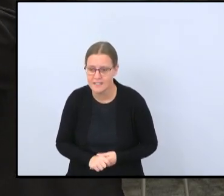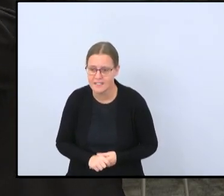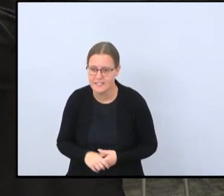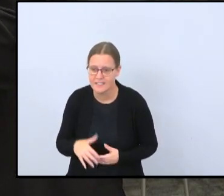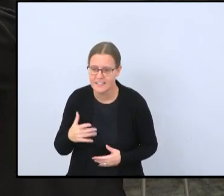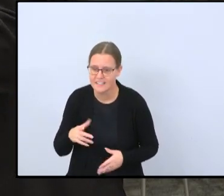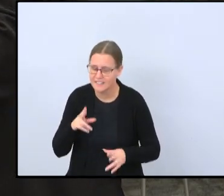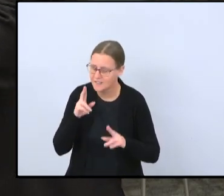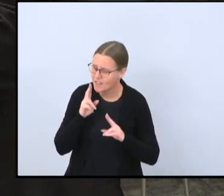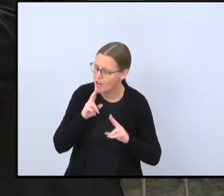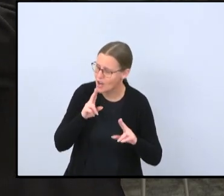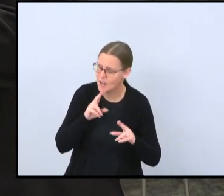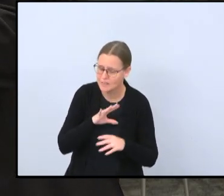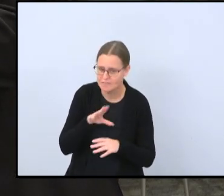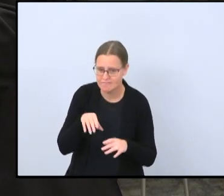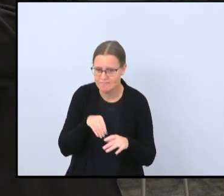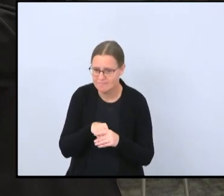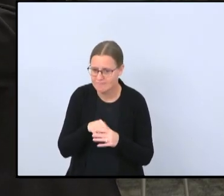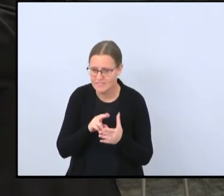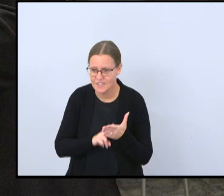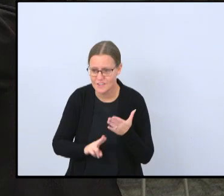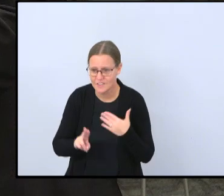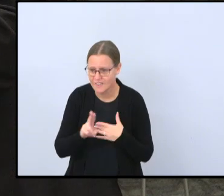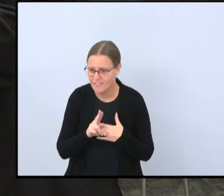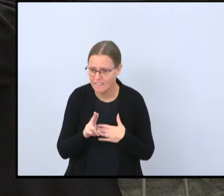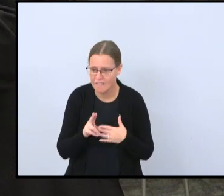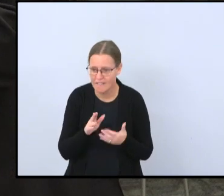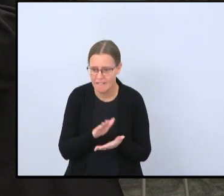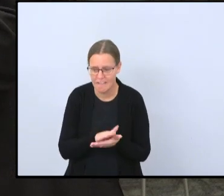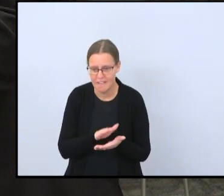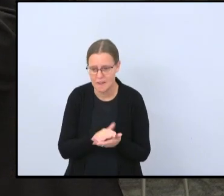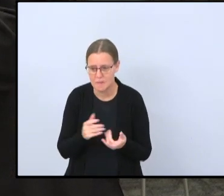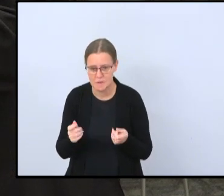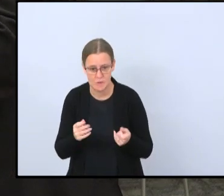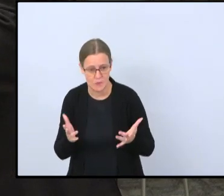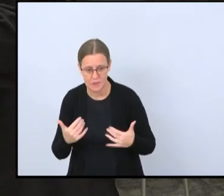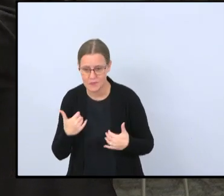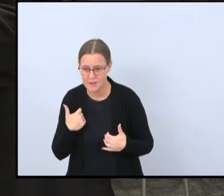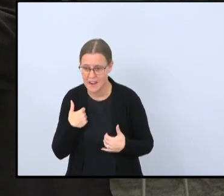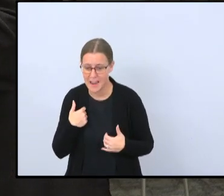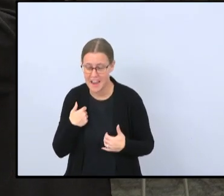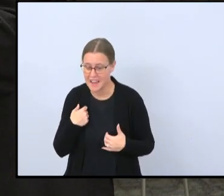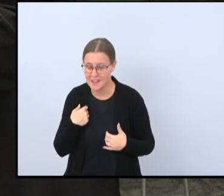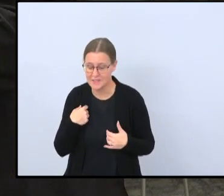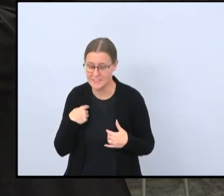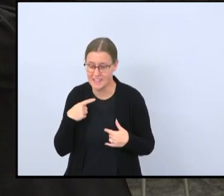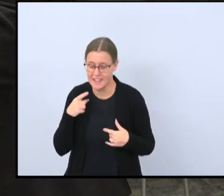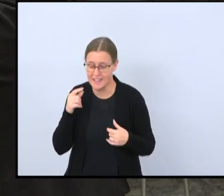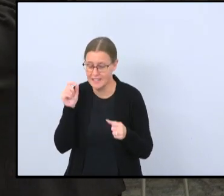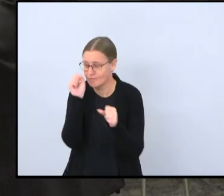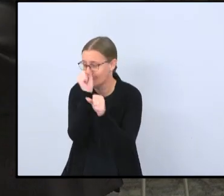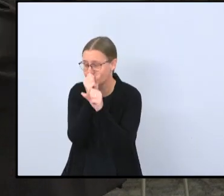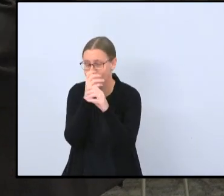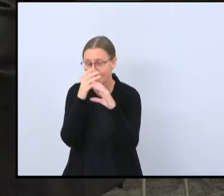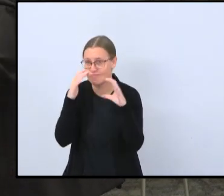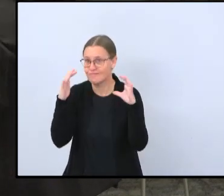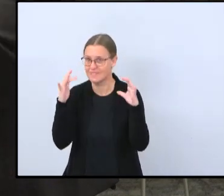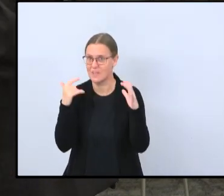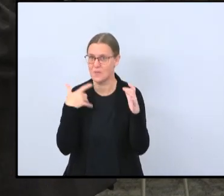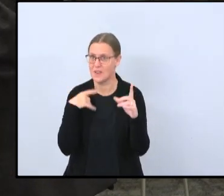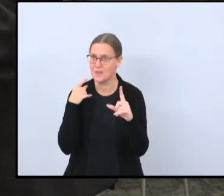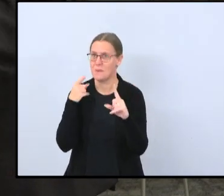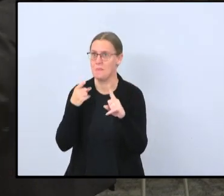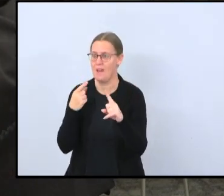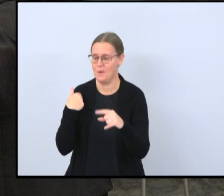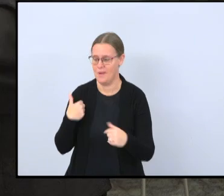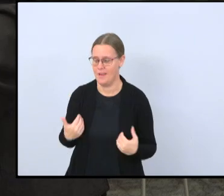head coach at university and also athletic campus coordinator. It's something I've been dreaming of since I was a young child. Second of all, I'd just like to